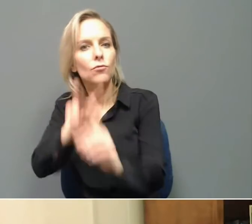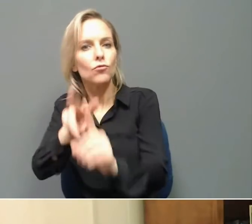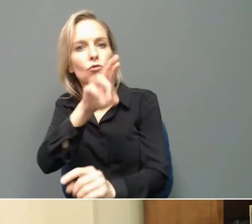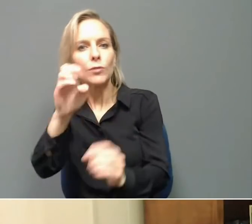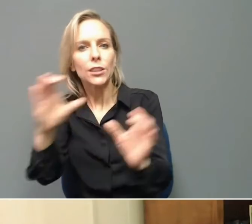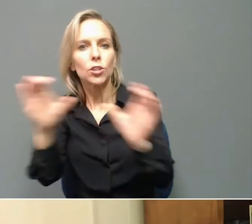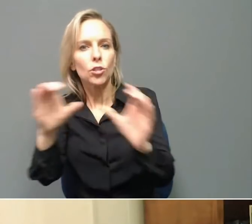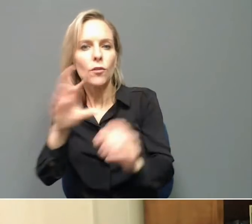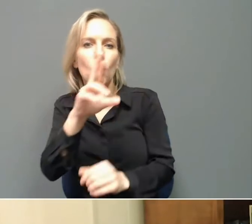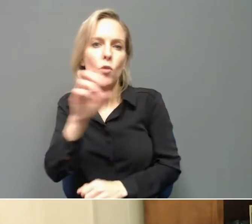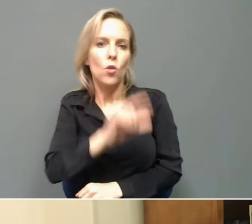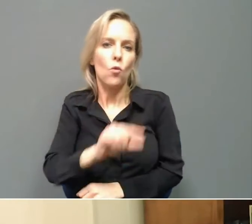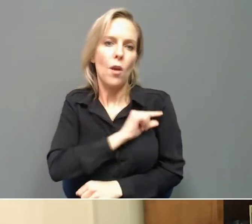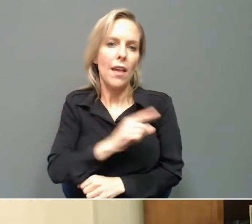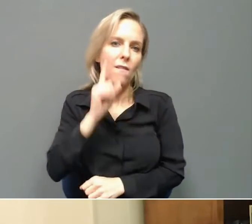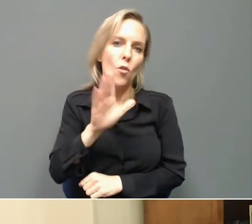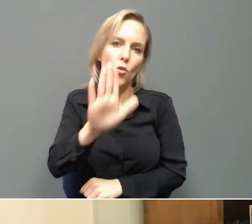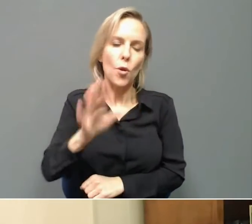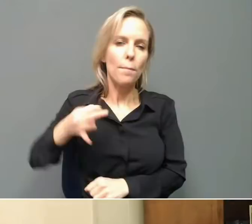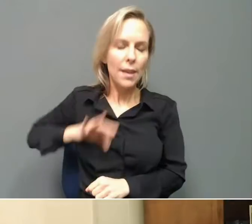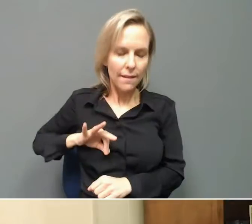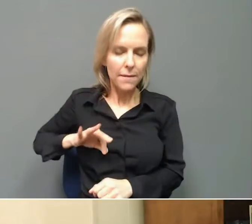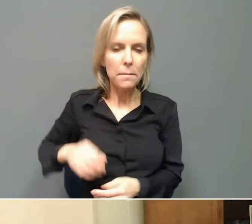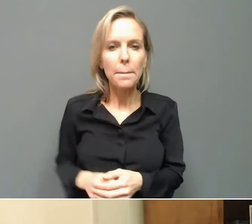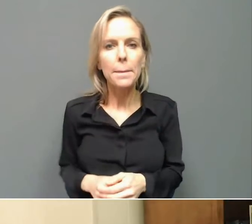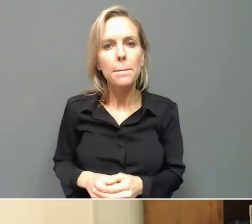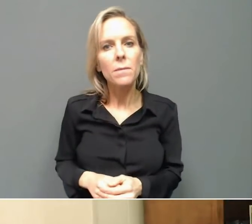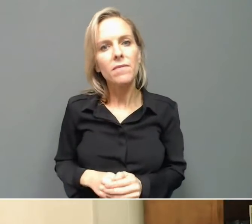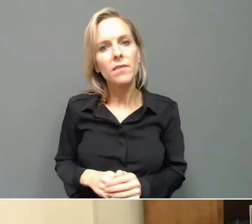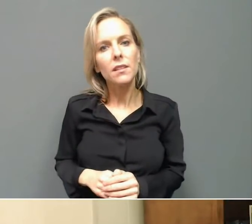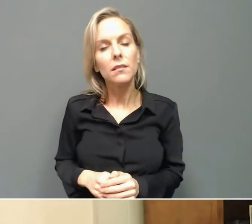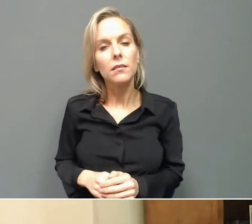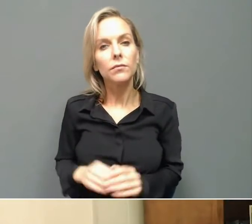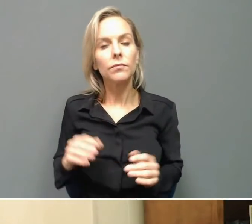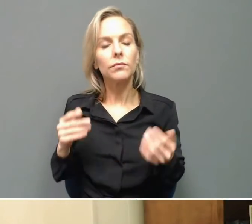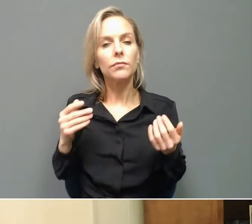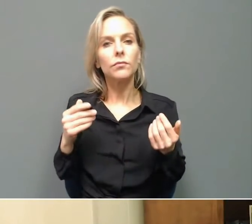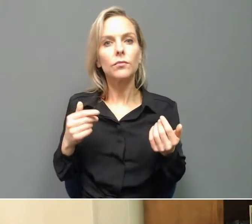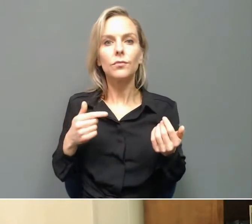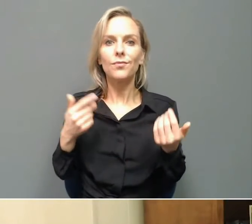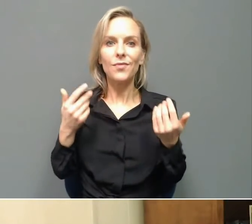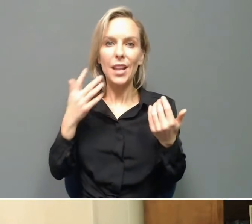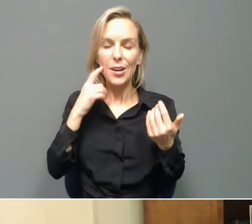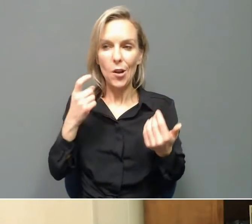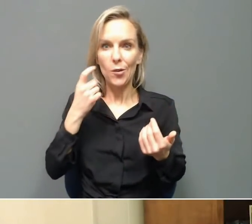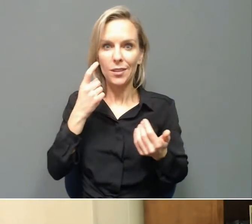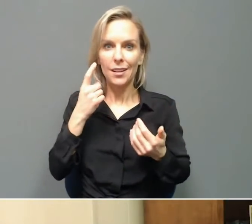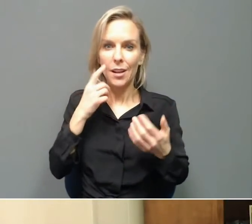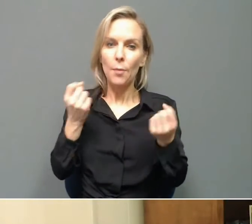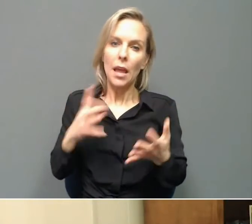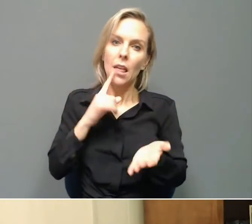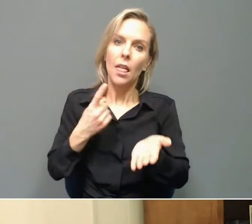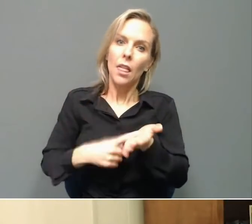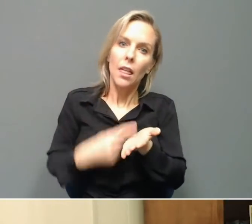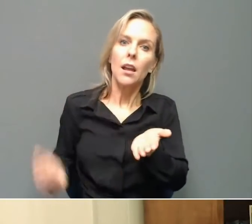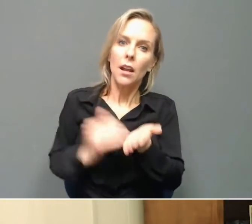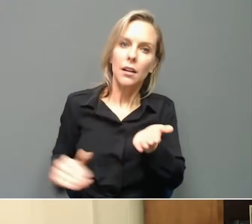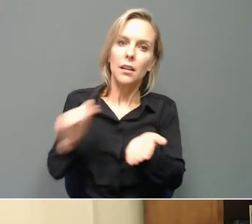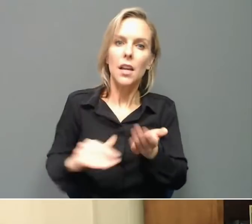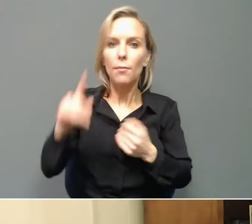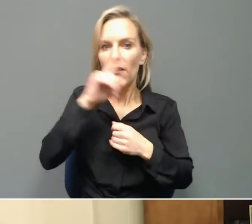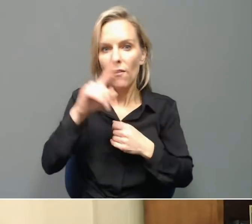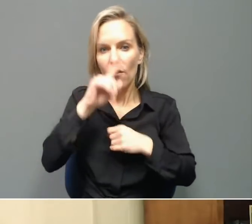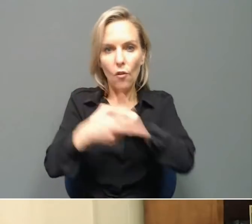for benefits. Now, we know we've talked a lot the last few weeks about fraud. We want to just reemphasize a